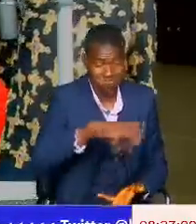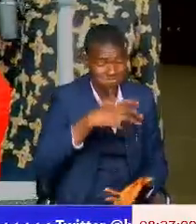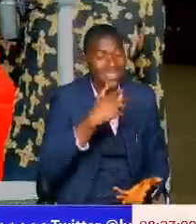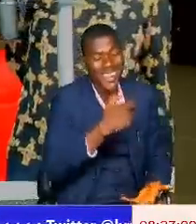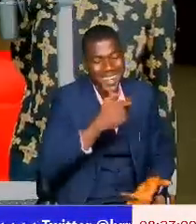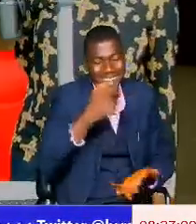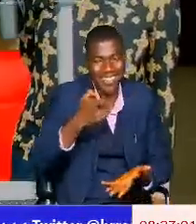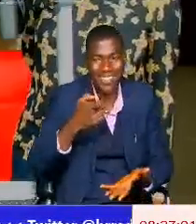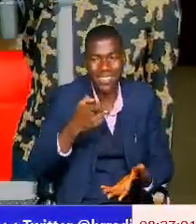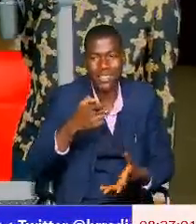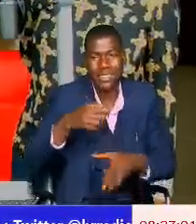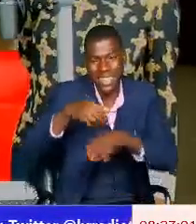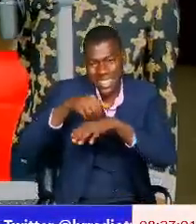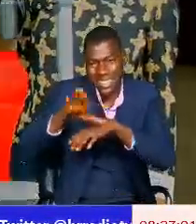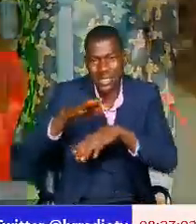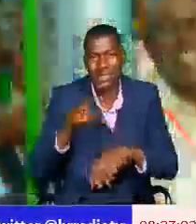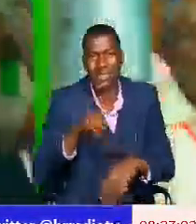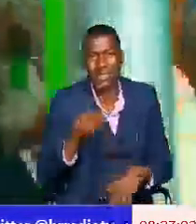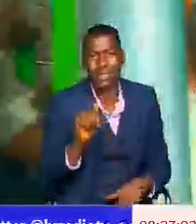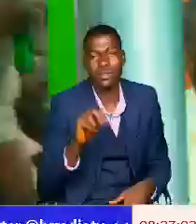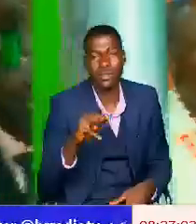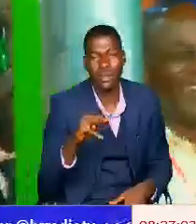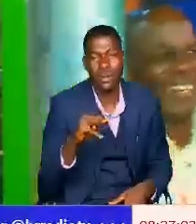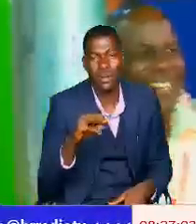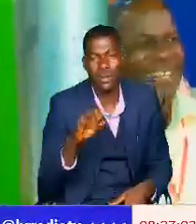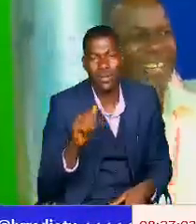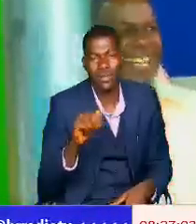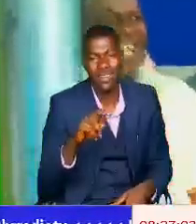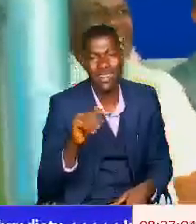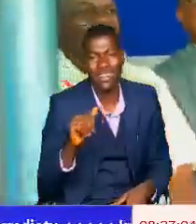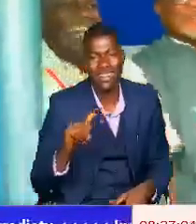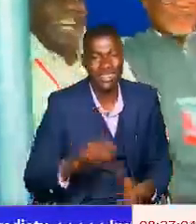Give up. So, what will be your name? Transfer allowance. Samago, another officer, NIPOST.